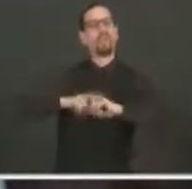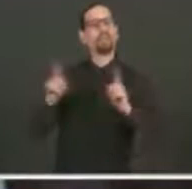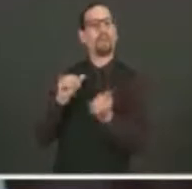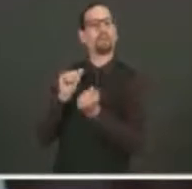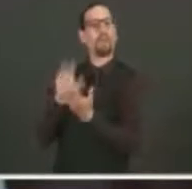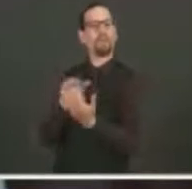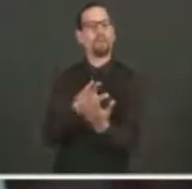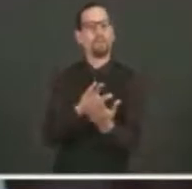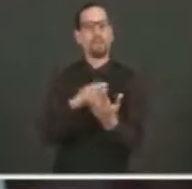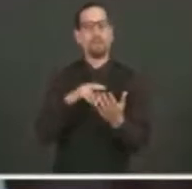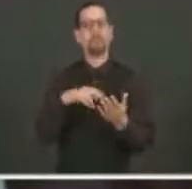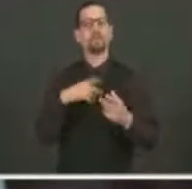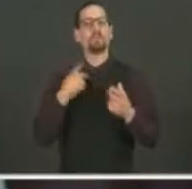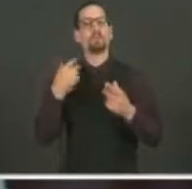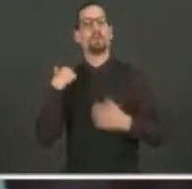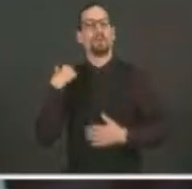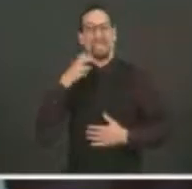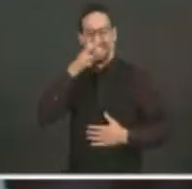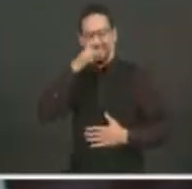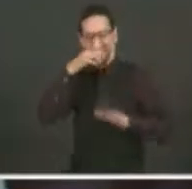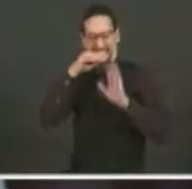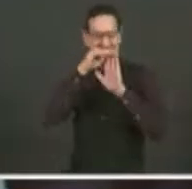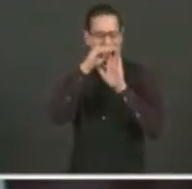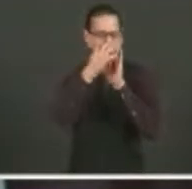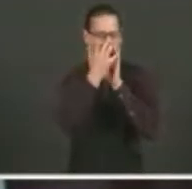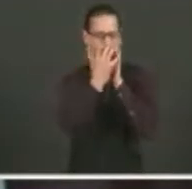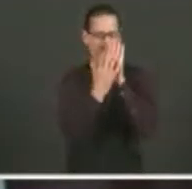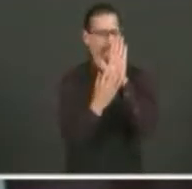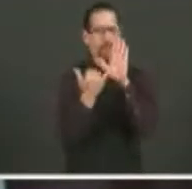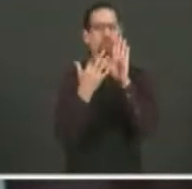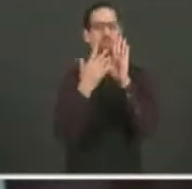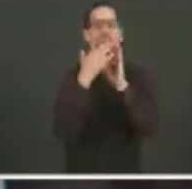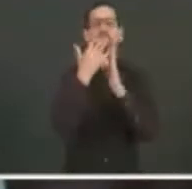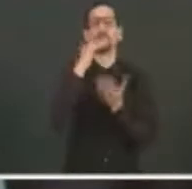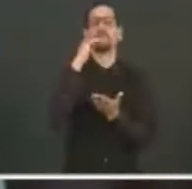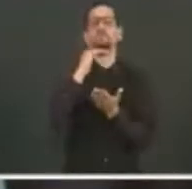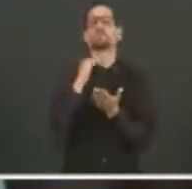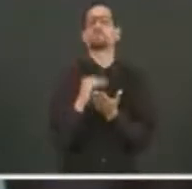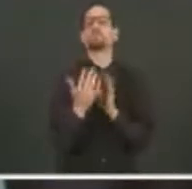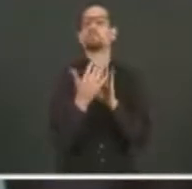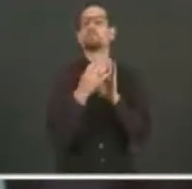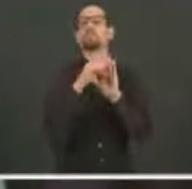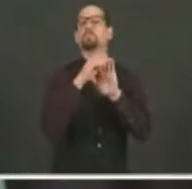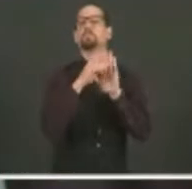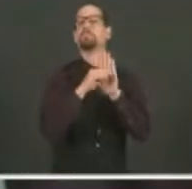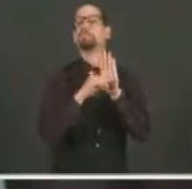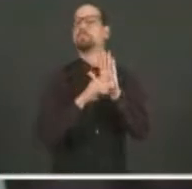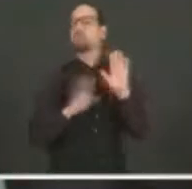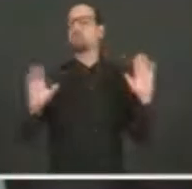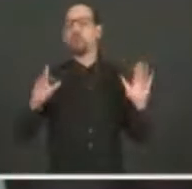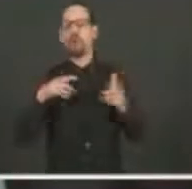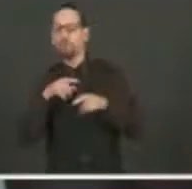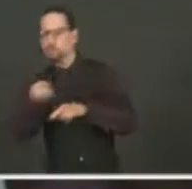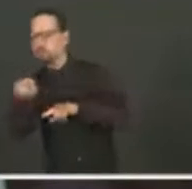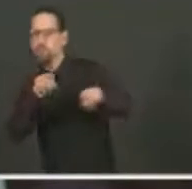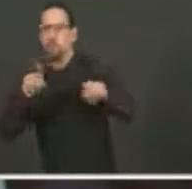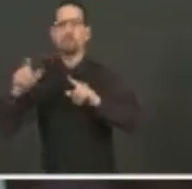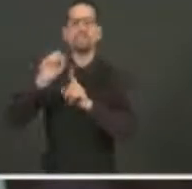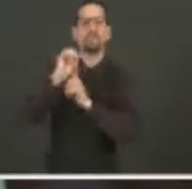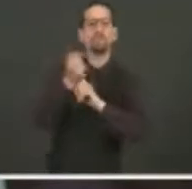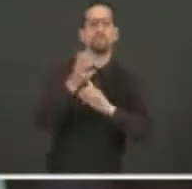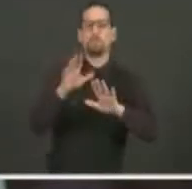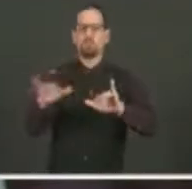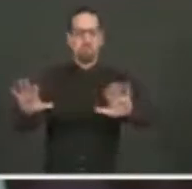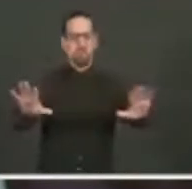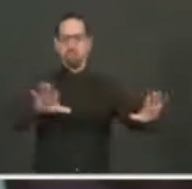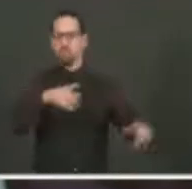We're going to trust you to do the right thing. Everybody in Rhode Island now understands the risks, understands